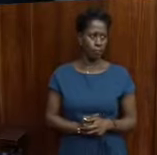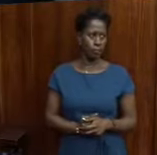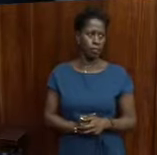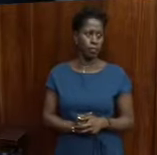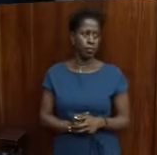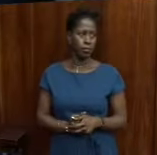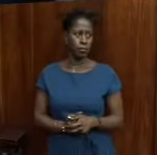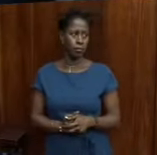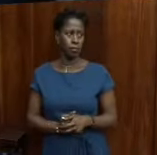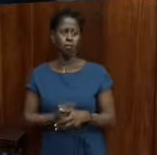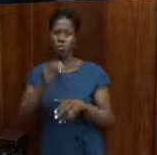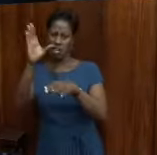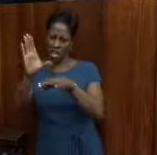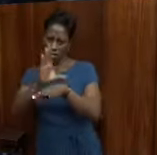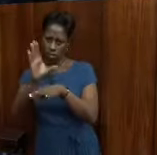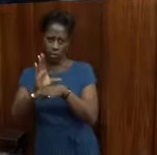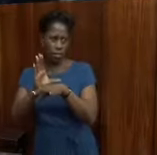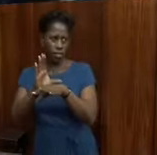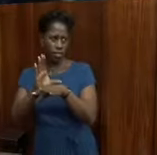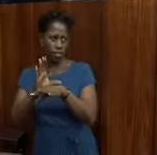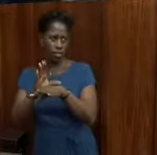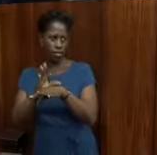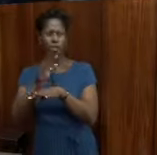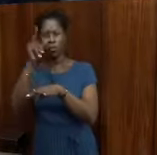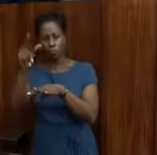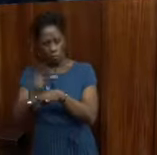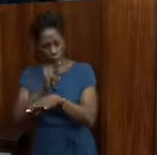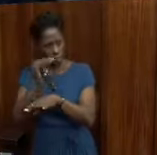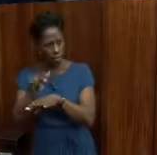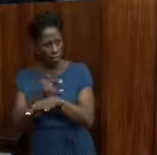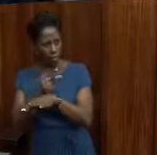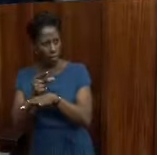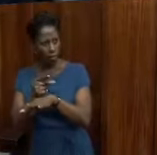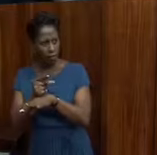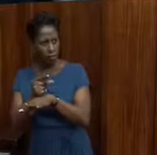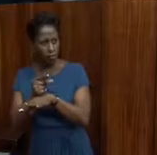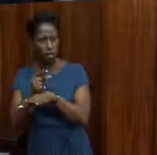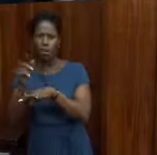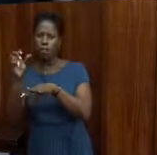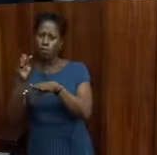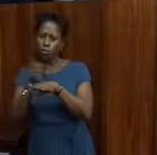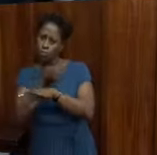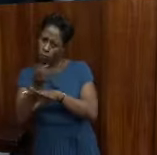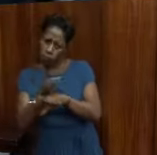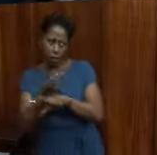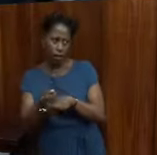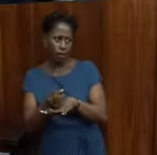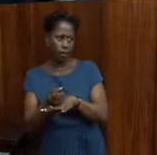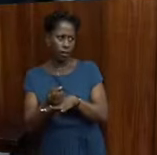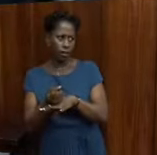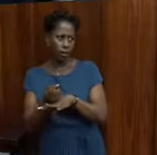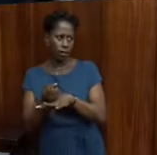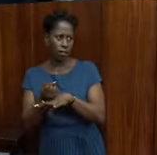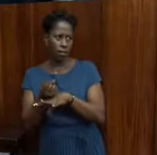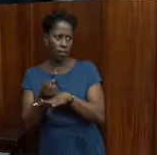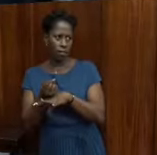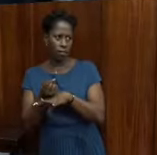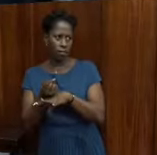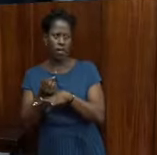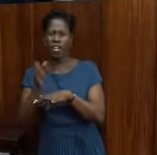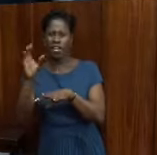sites: Castries Market Box Park, Groseley Beach Park, Souffre Old Trafford Project, Canary's Maritime Market